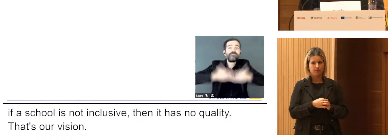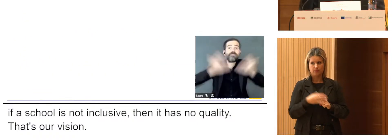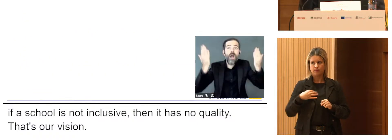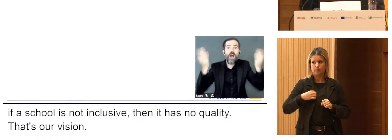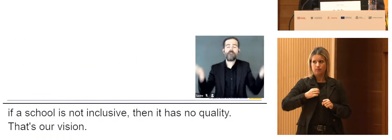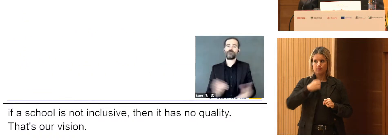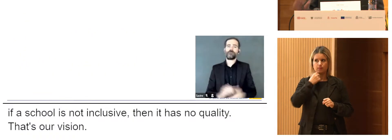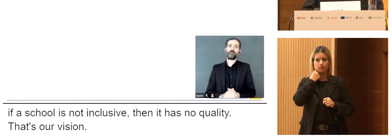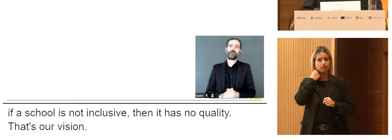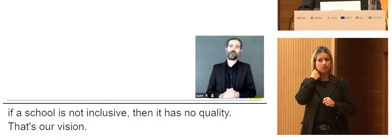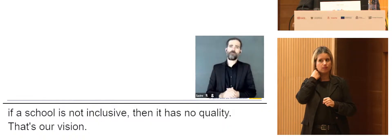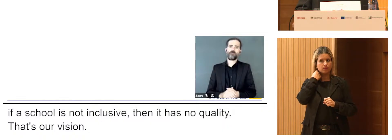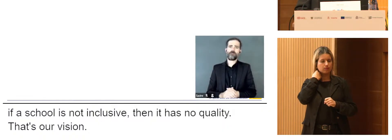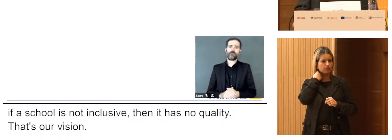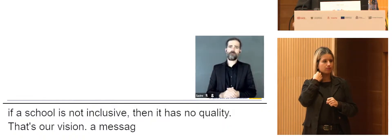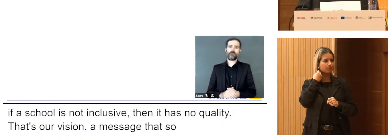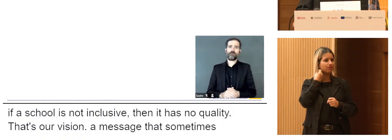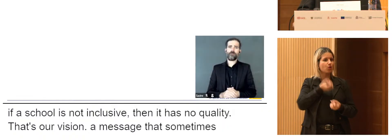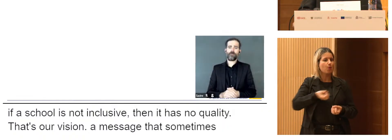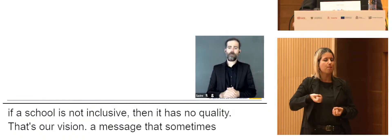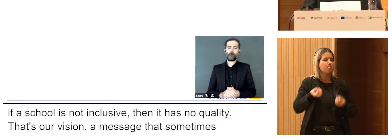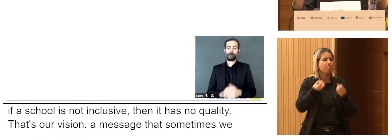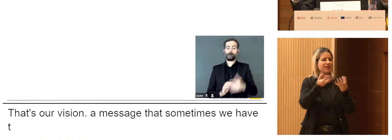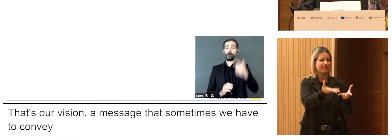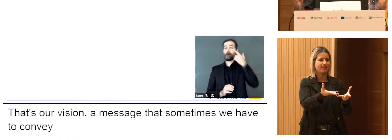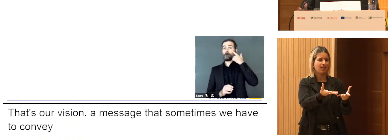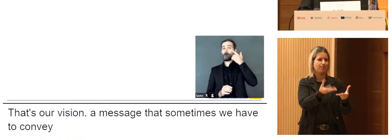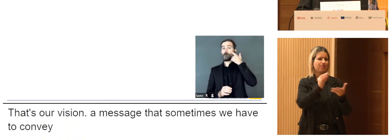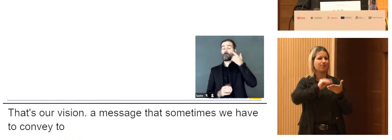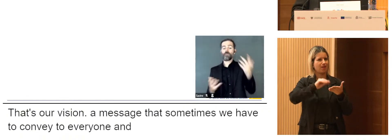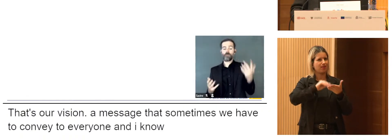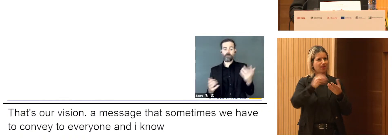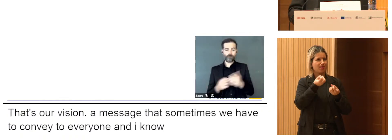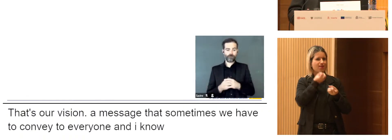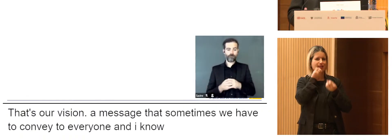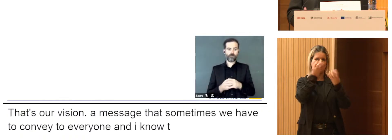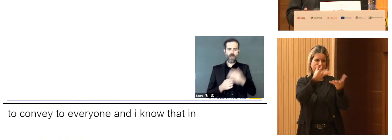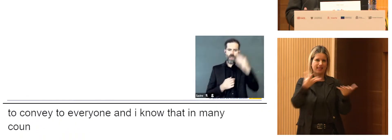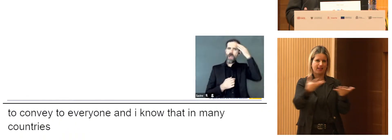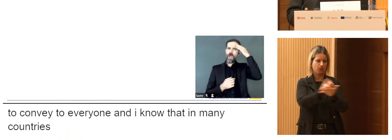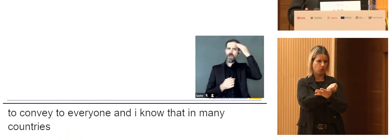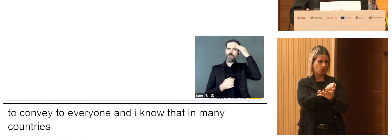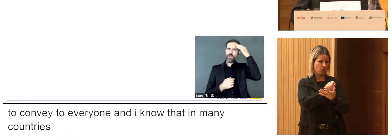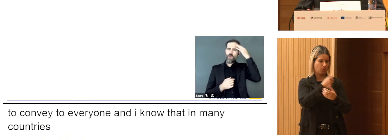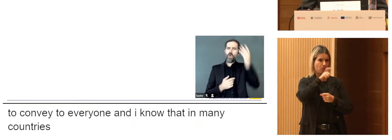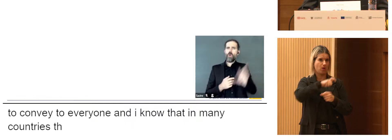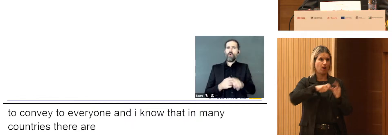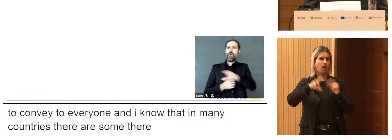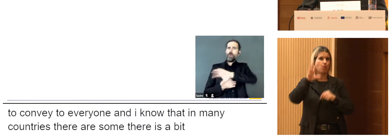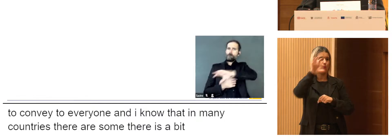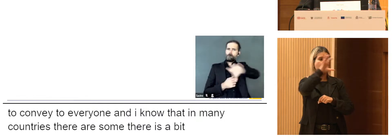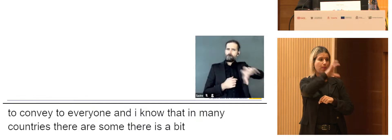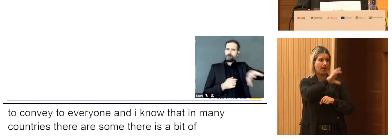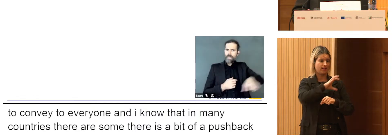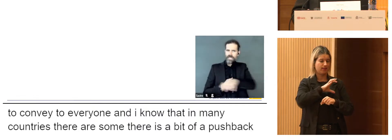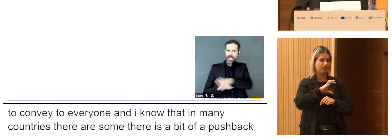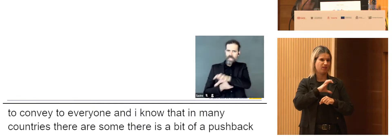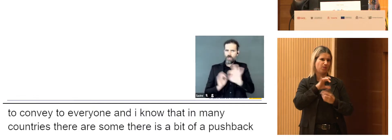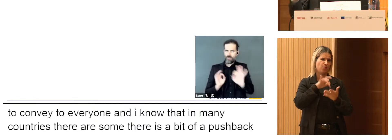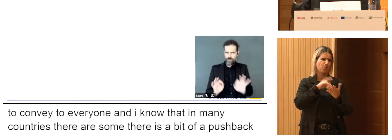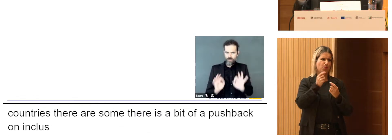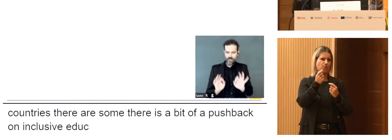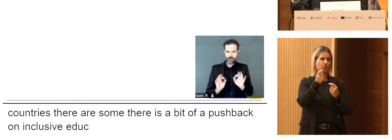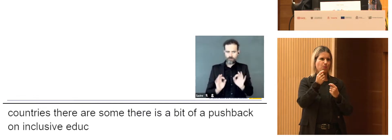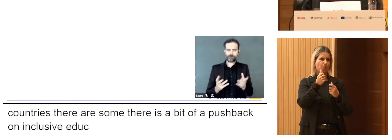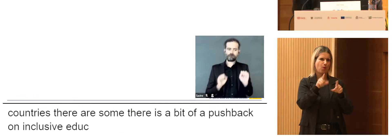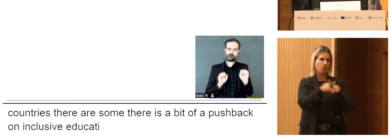A message that sometimes we have to convey to everyone, and I know that in many countries there is a bit of a pushback on inclusive education,